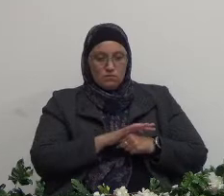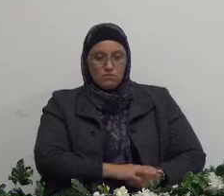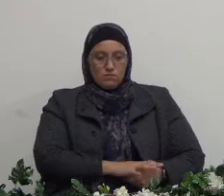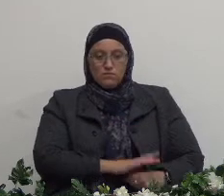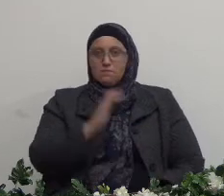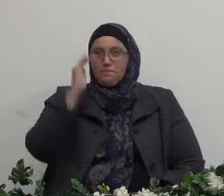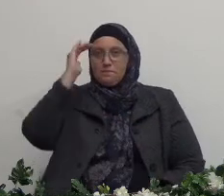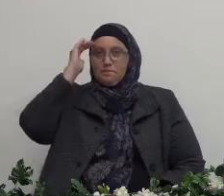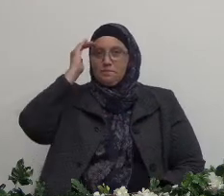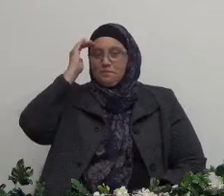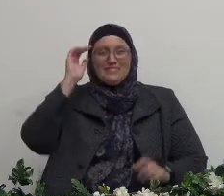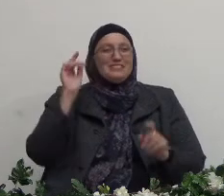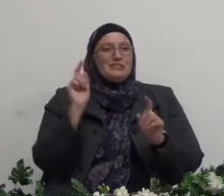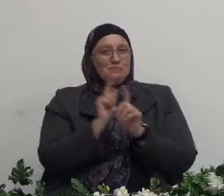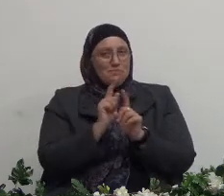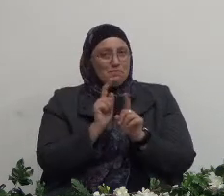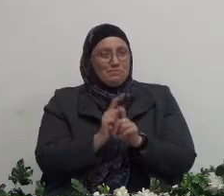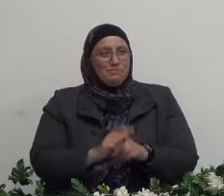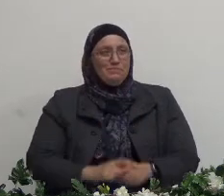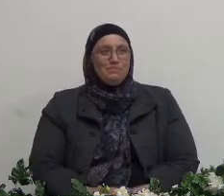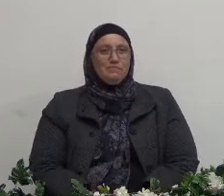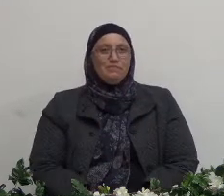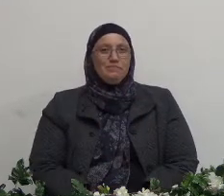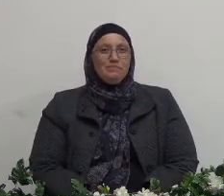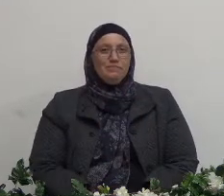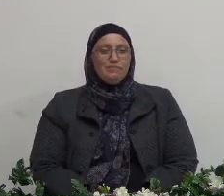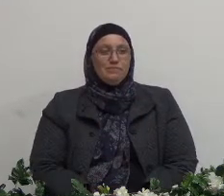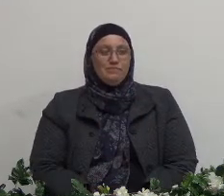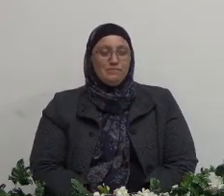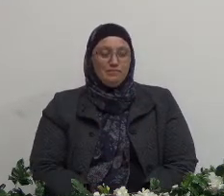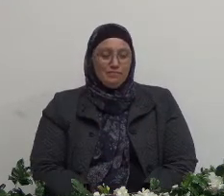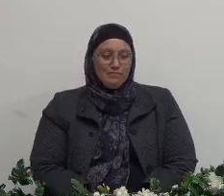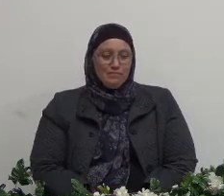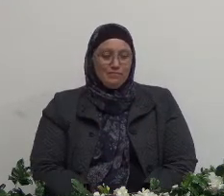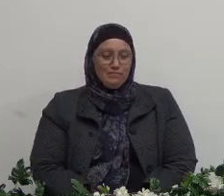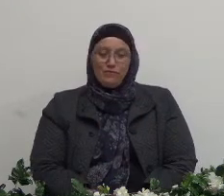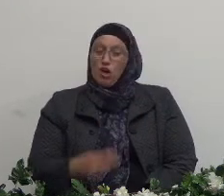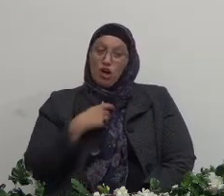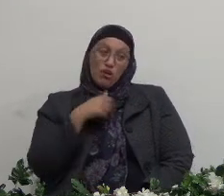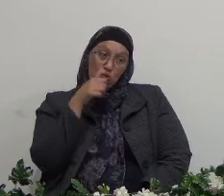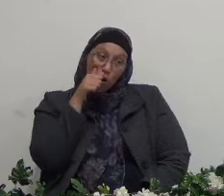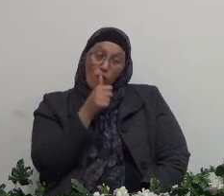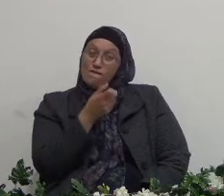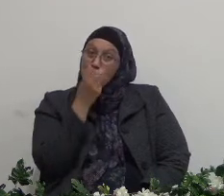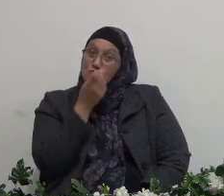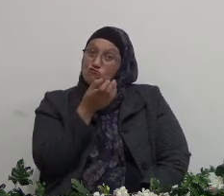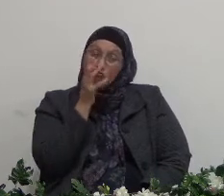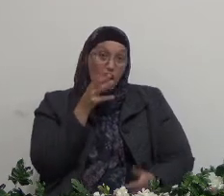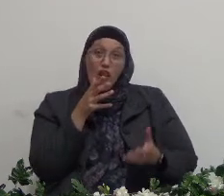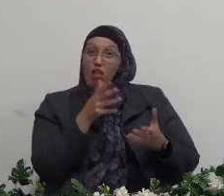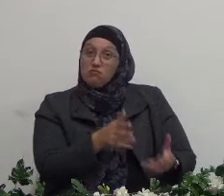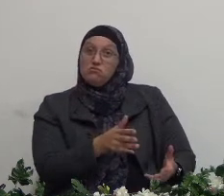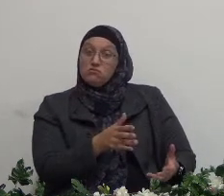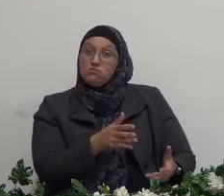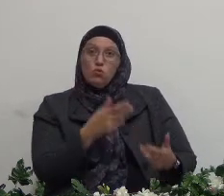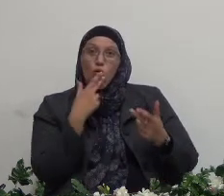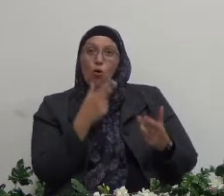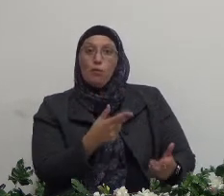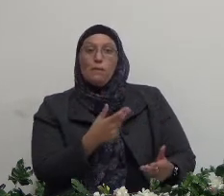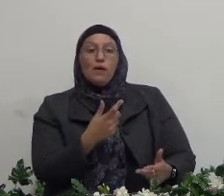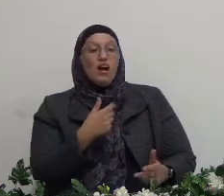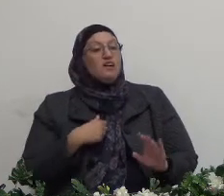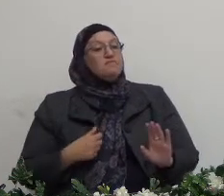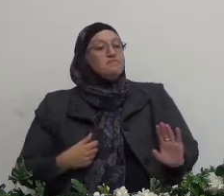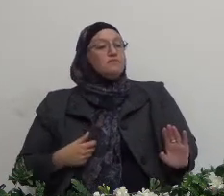that I stop myself from something that is permissible, I strengthen my ability and my will.